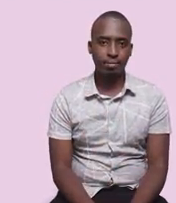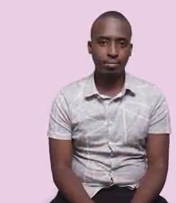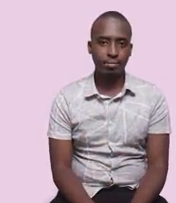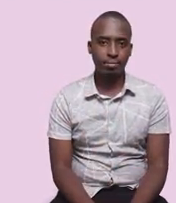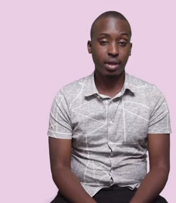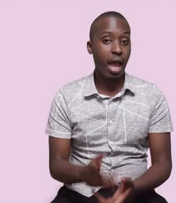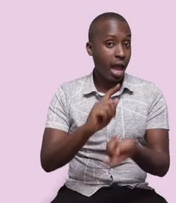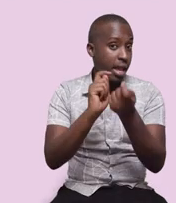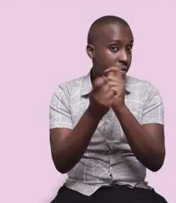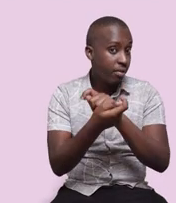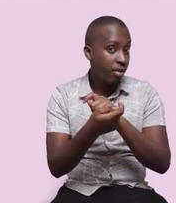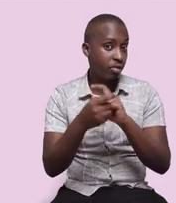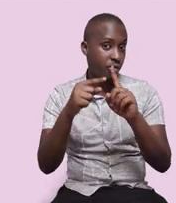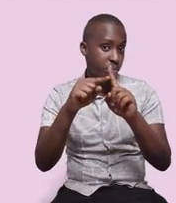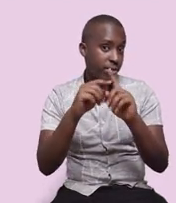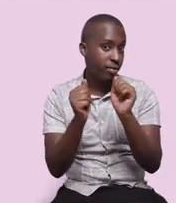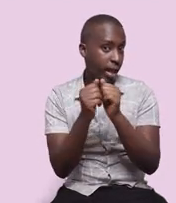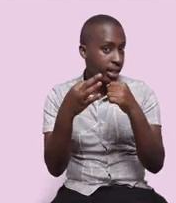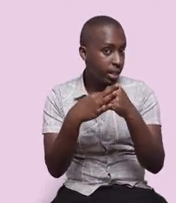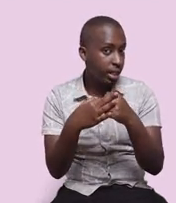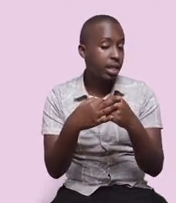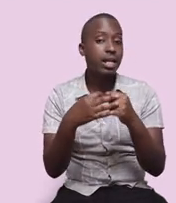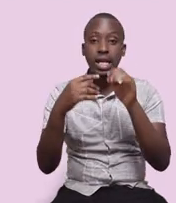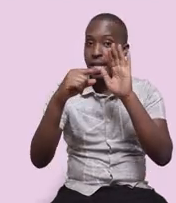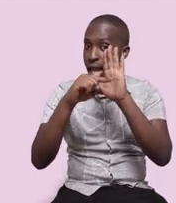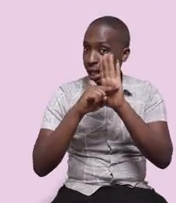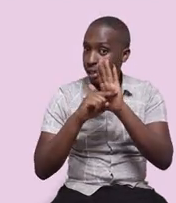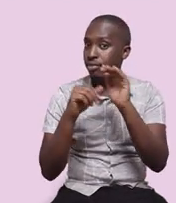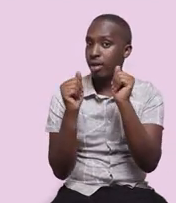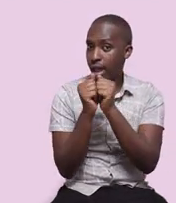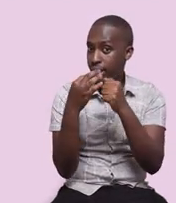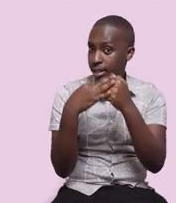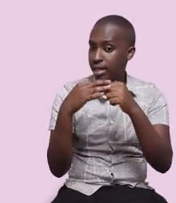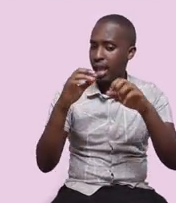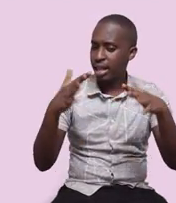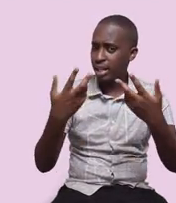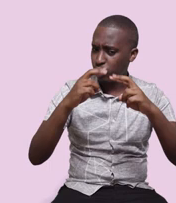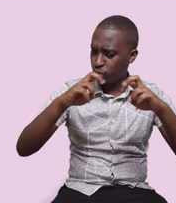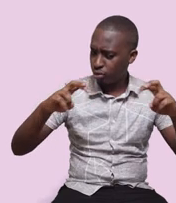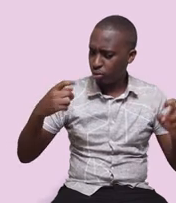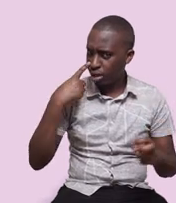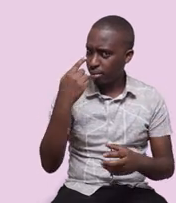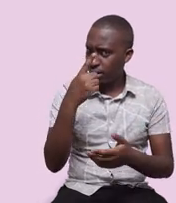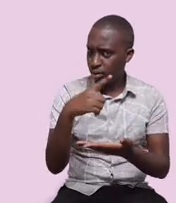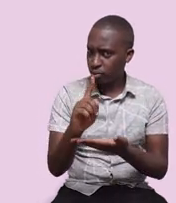The inverse of positive 18 is negative 18. Can we check?